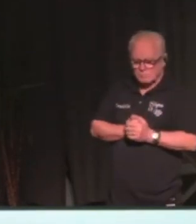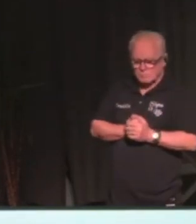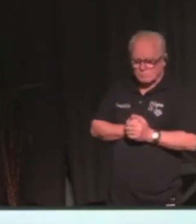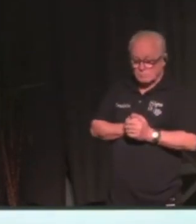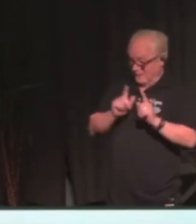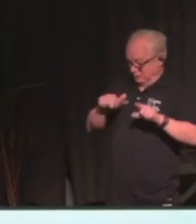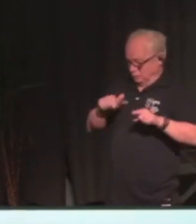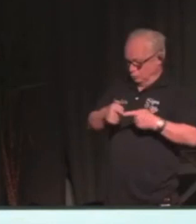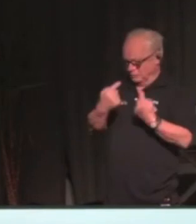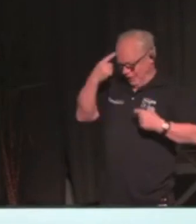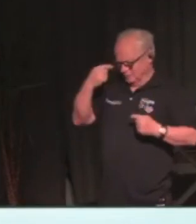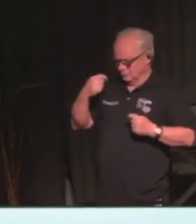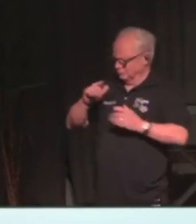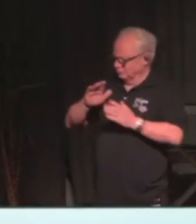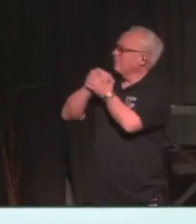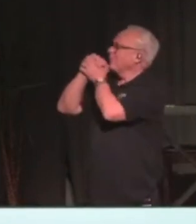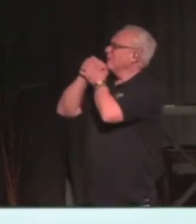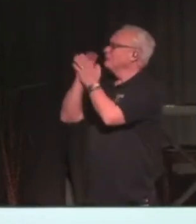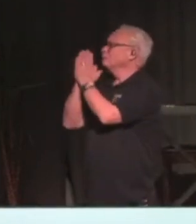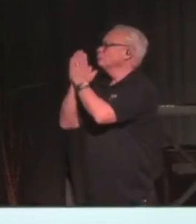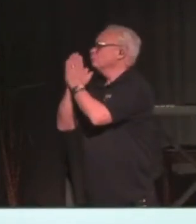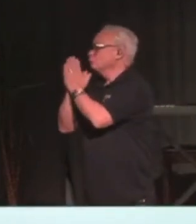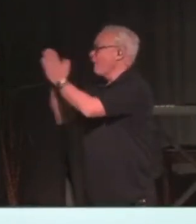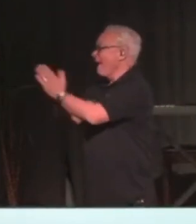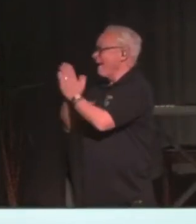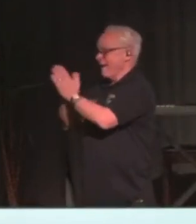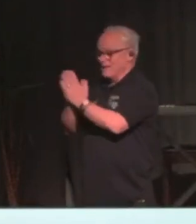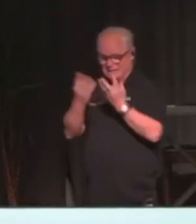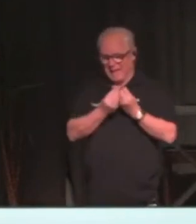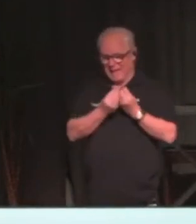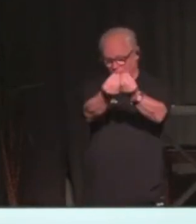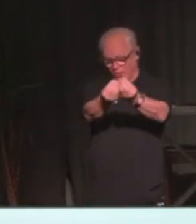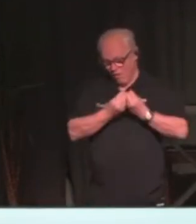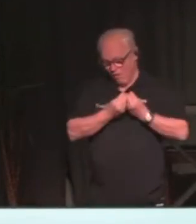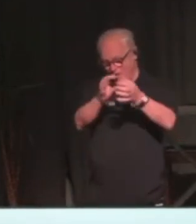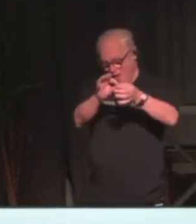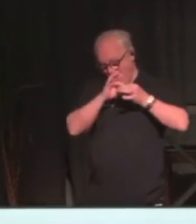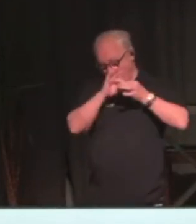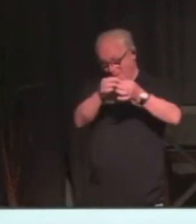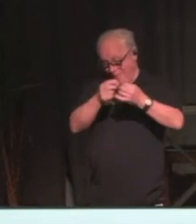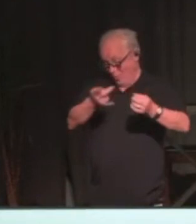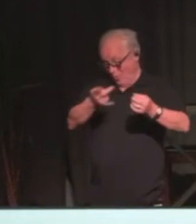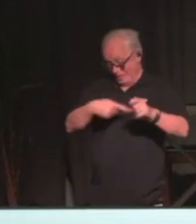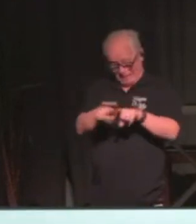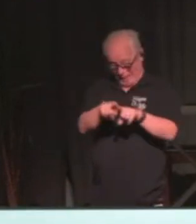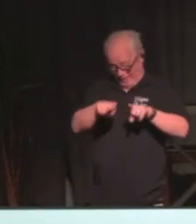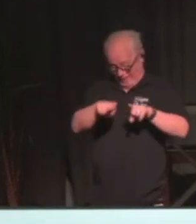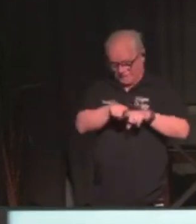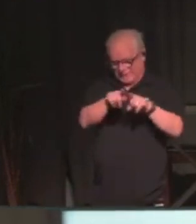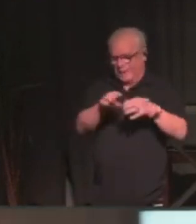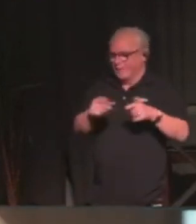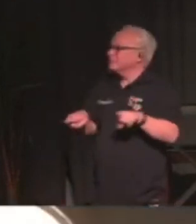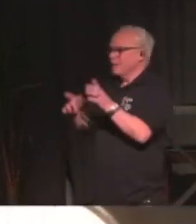And we plead our case together with them in mercy. Together, in their shoes, me and them, together.